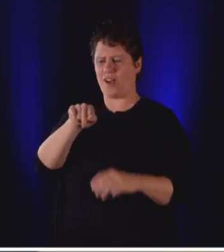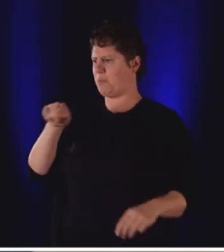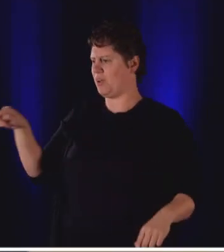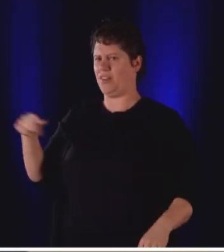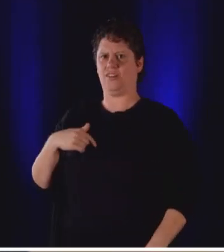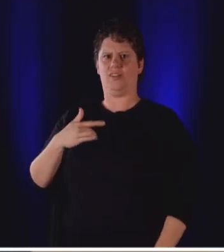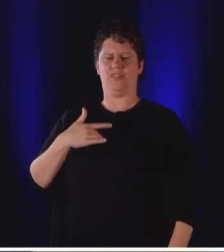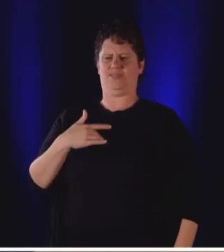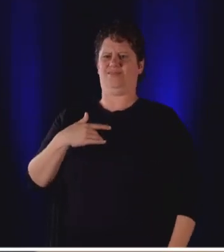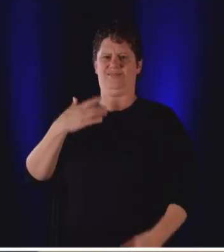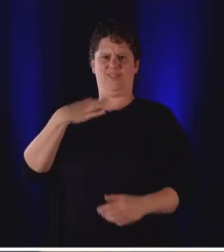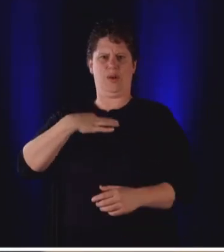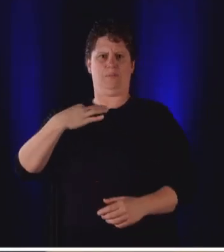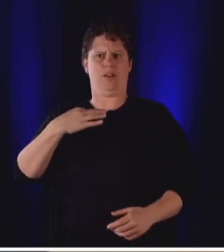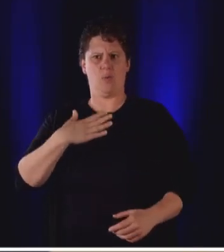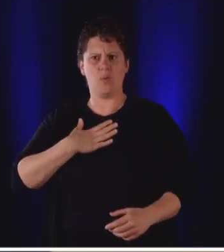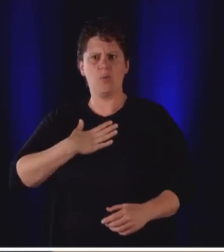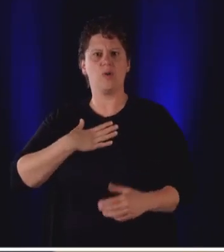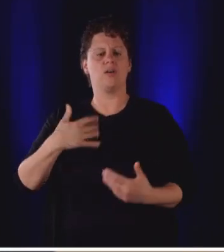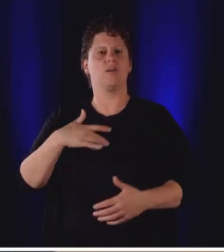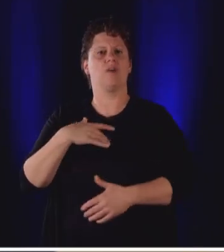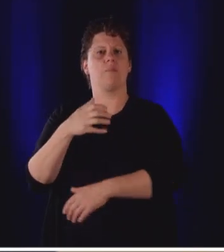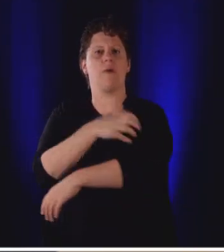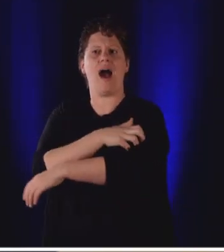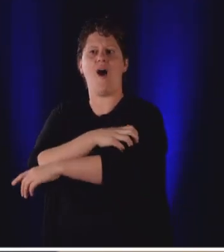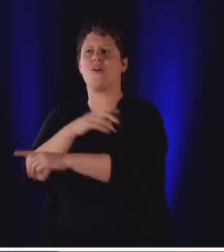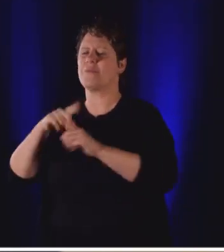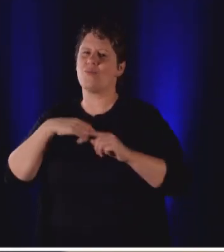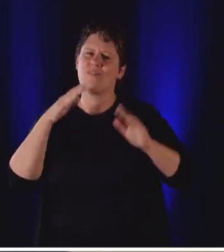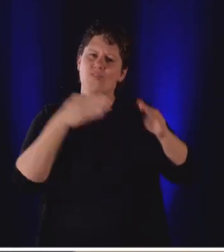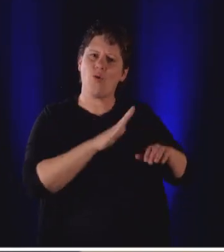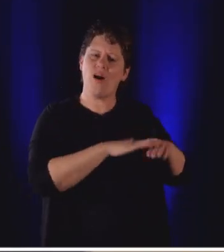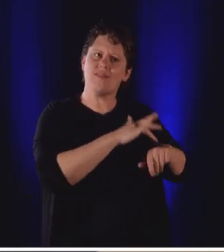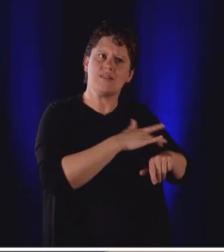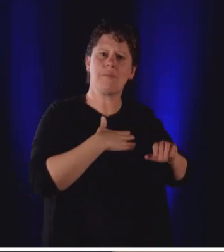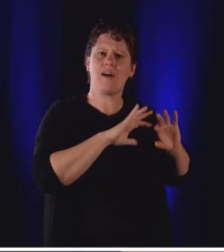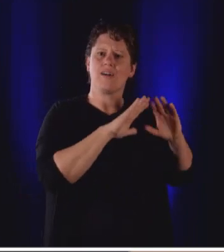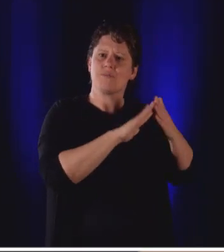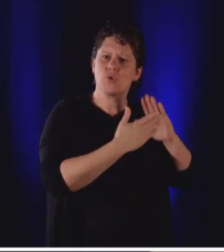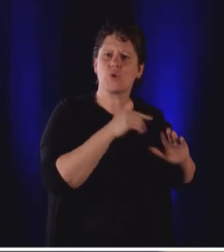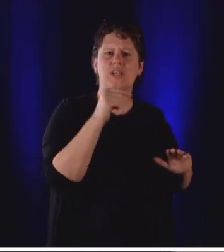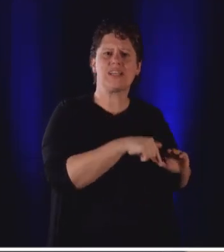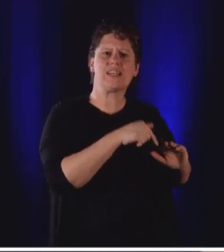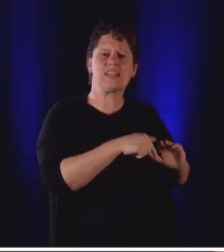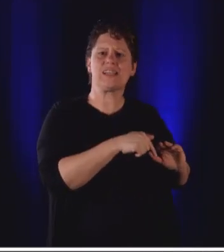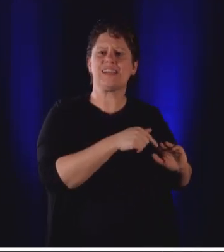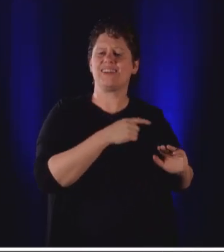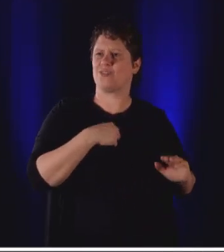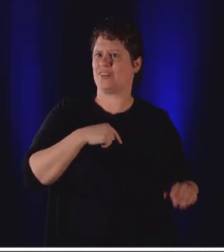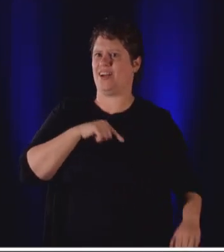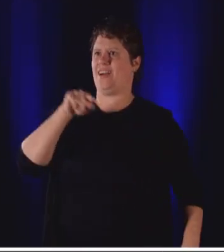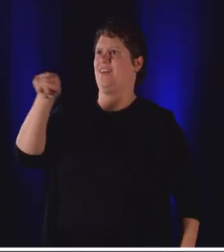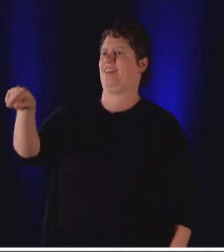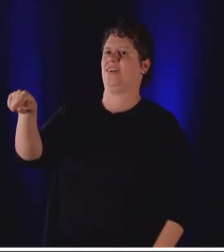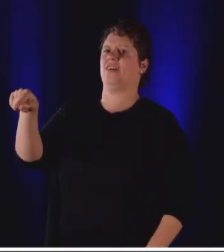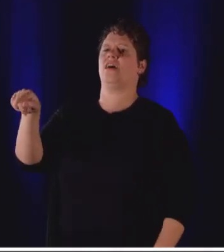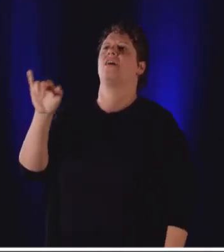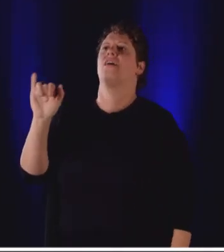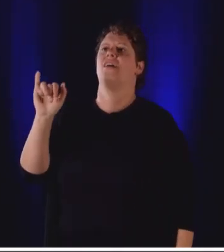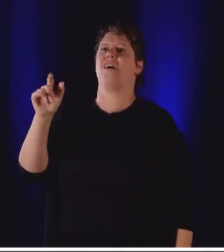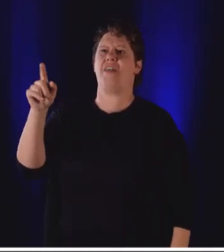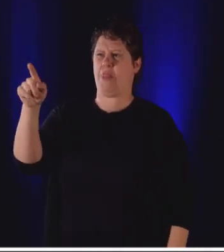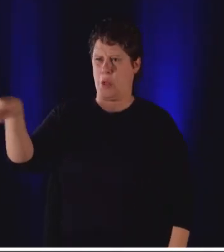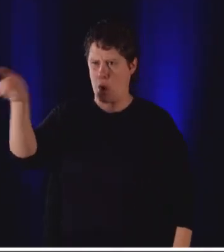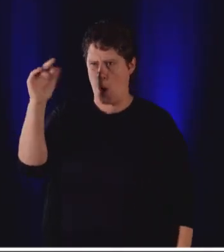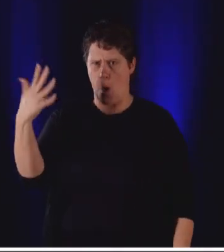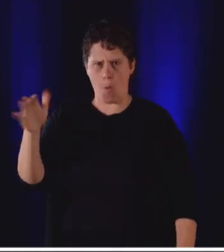community, so I better make sure that I take this trip and I go out here. And when I got out there, I realized they knew more about me than I had shared. They